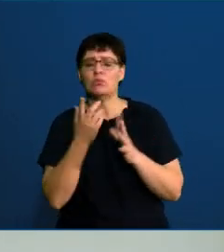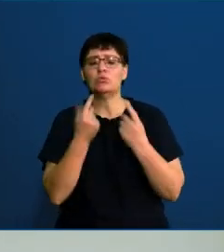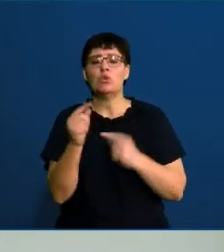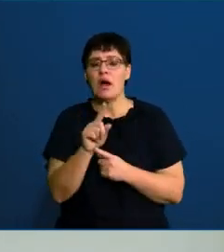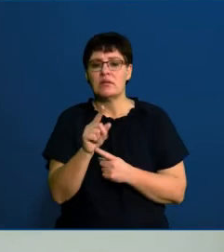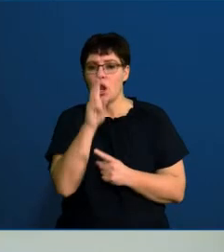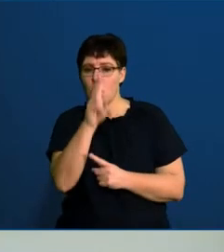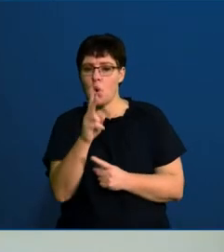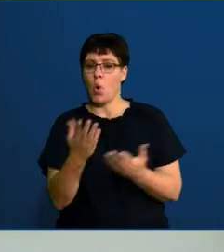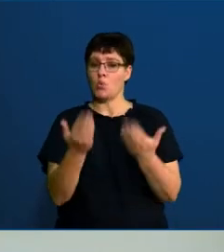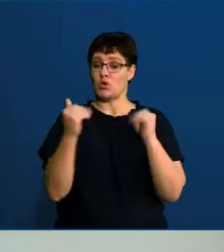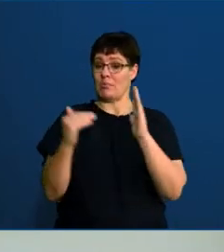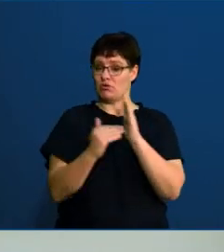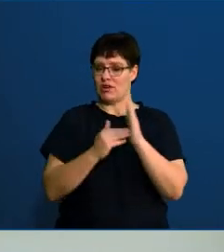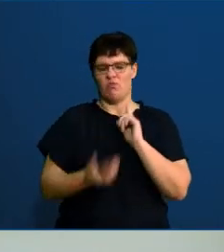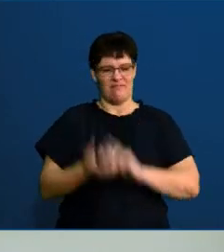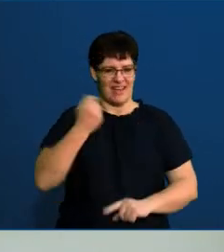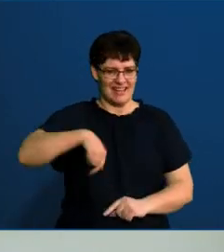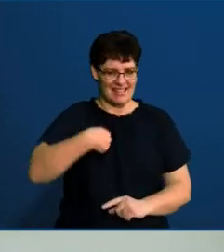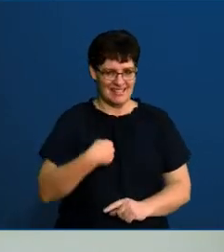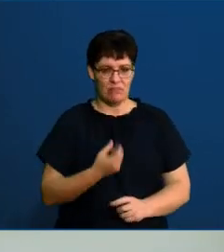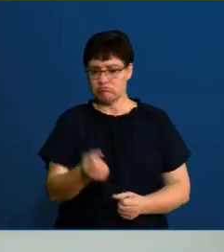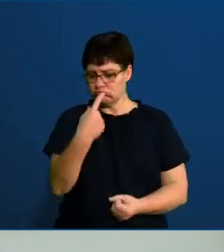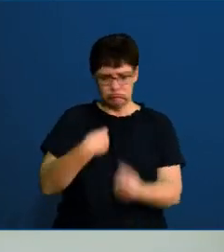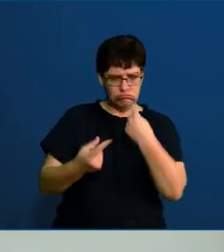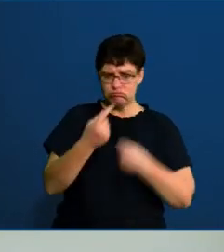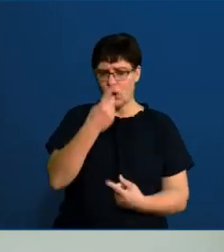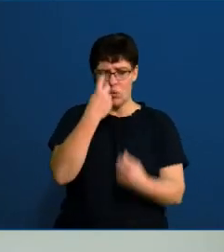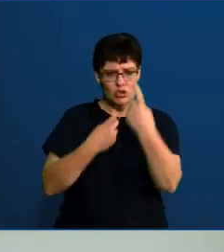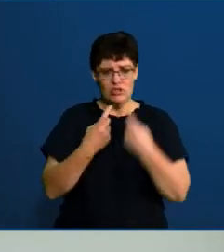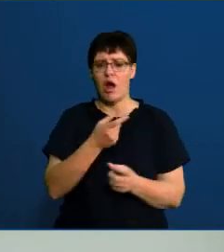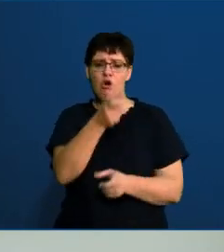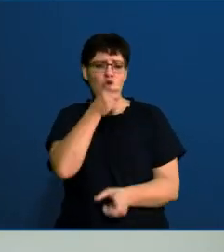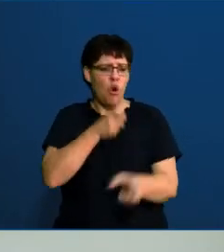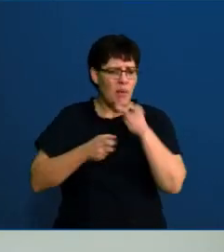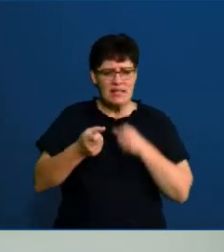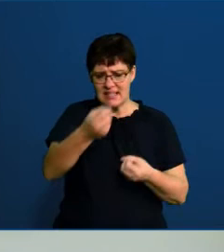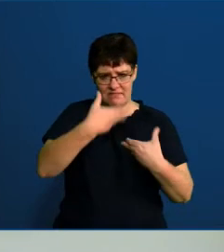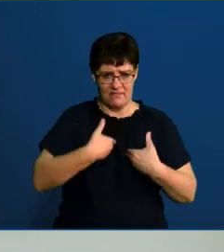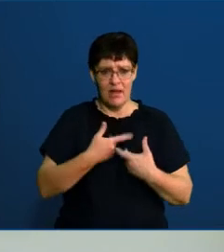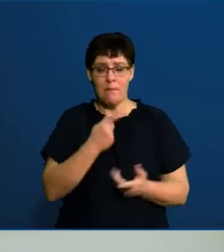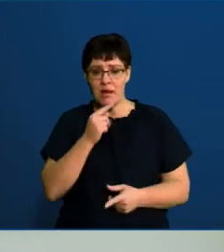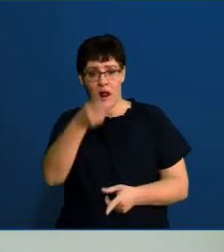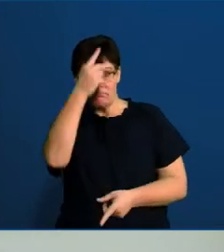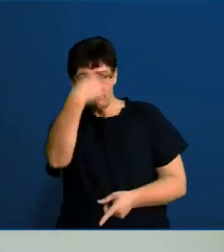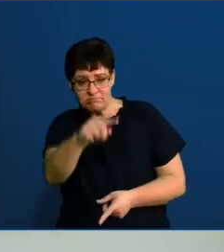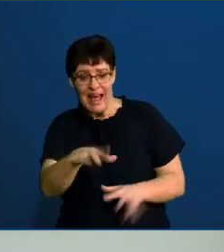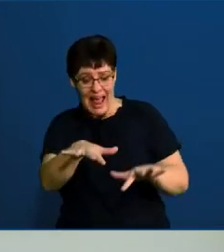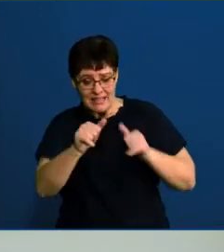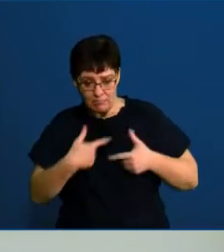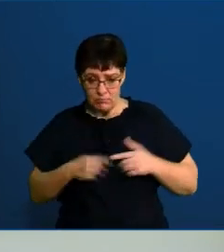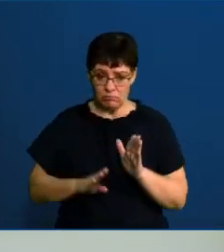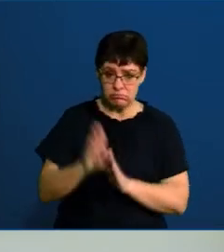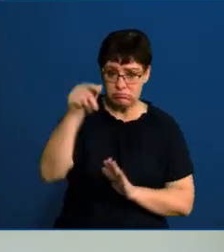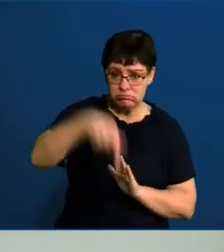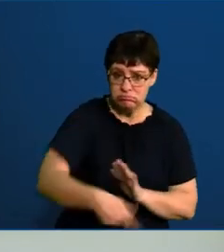for Was Matrix and you'll find us. Send us through your questions, send us through your comments. Let us know how you're doing during this exam prep time,